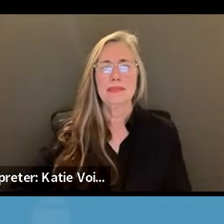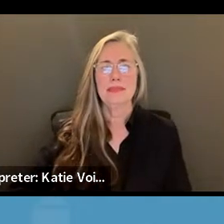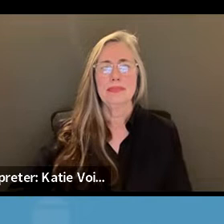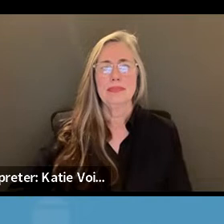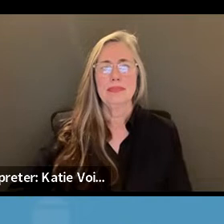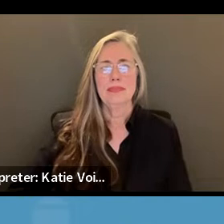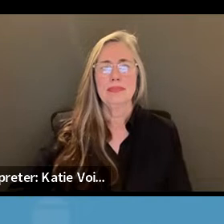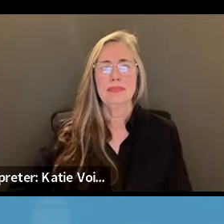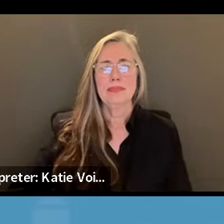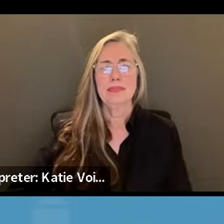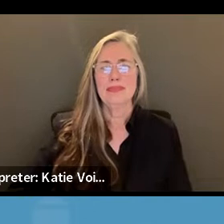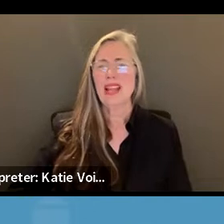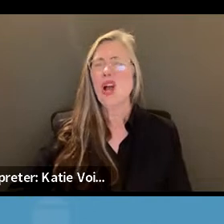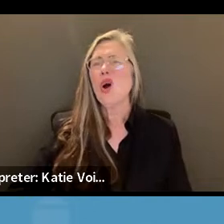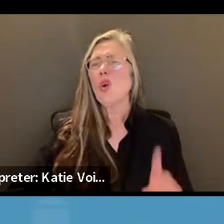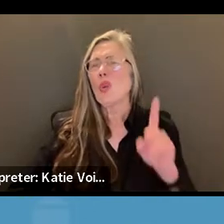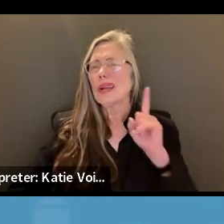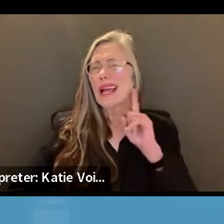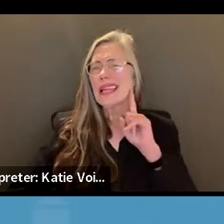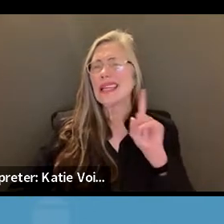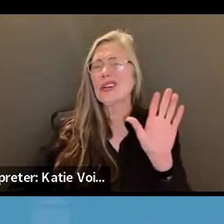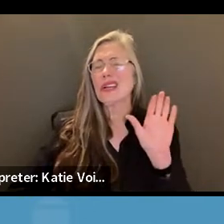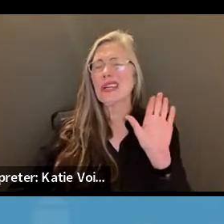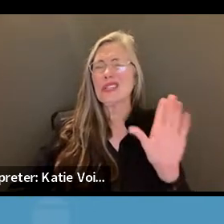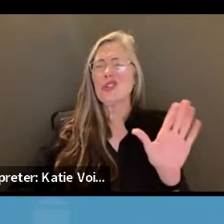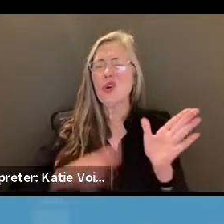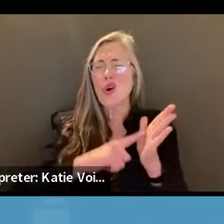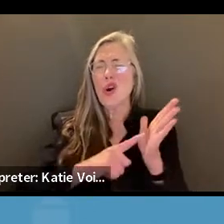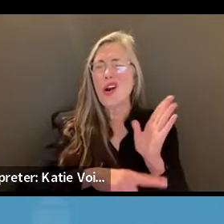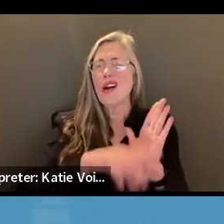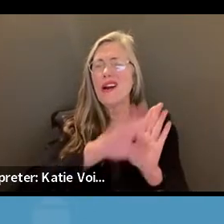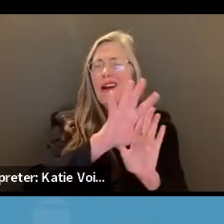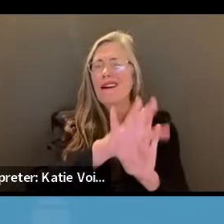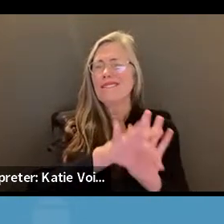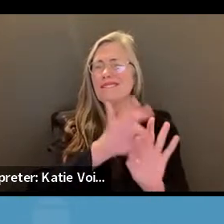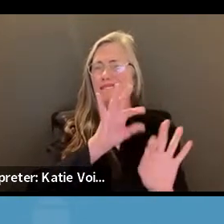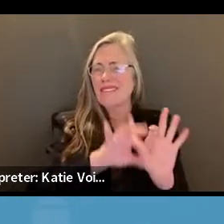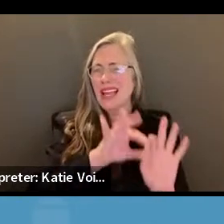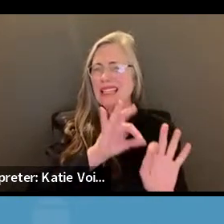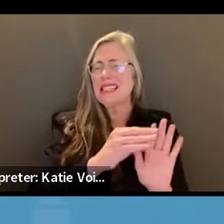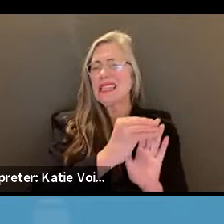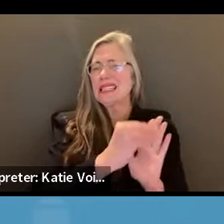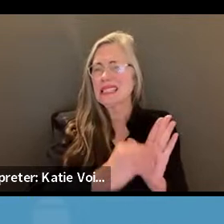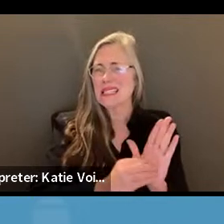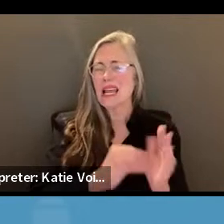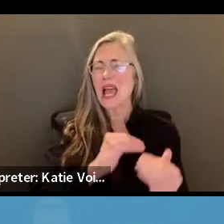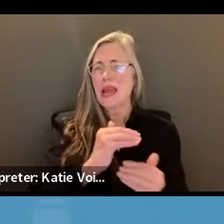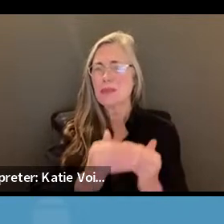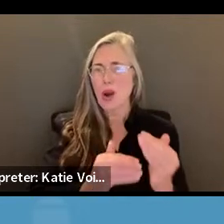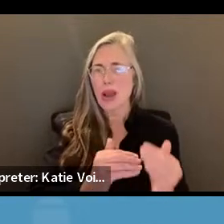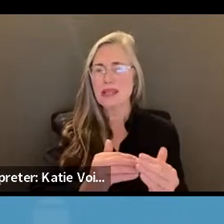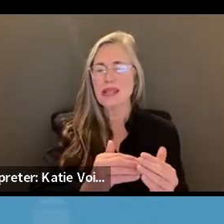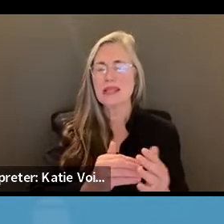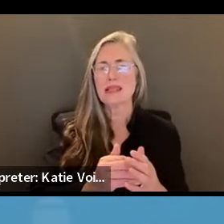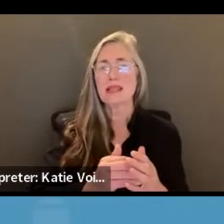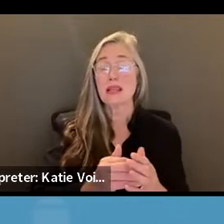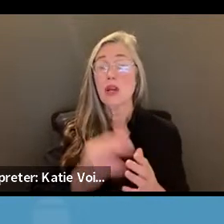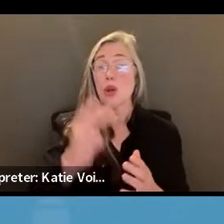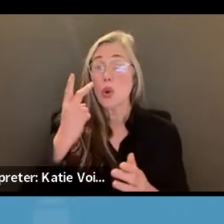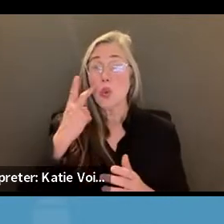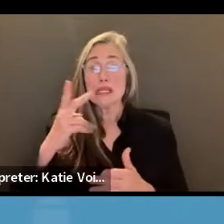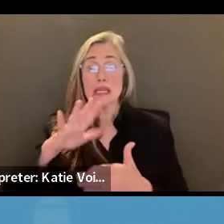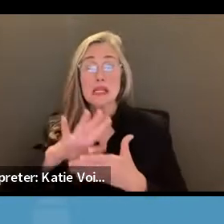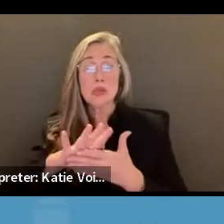in the findings and the comments and the context of this, is that our schools are and our staff are really